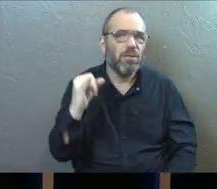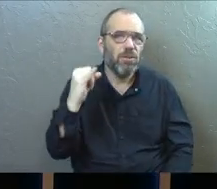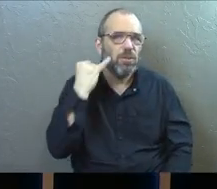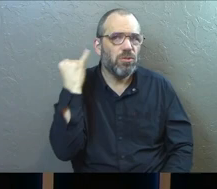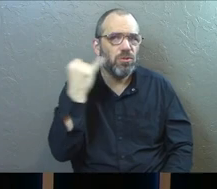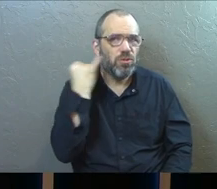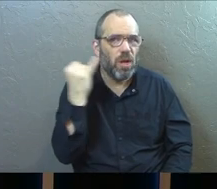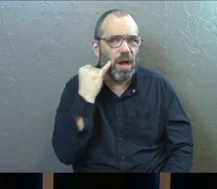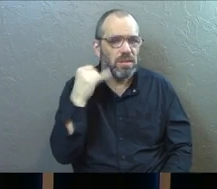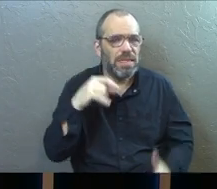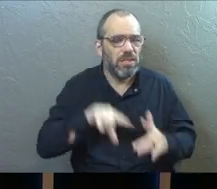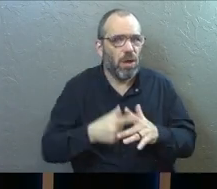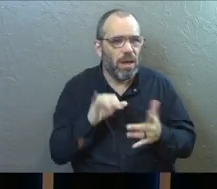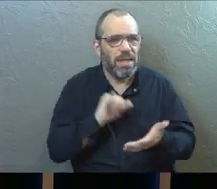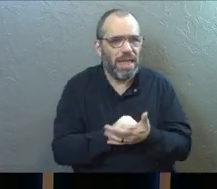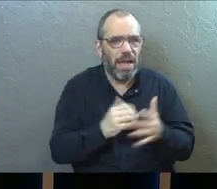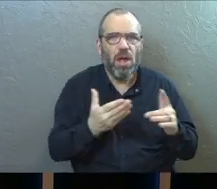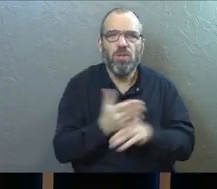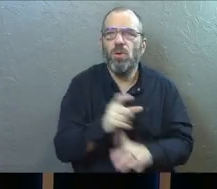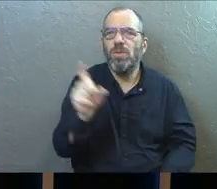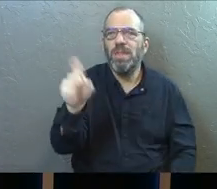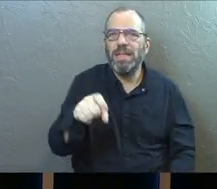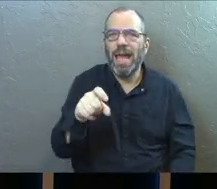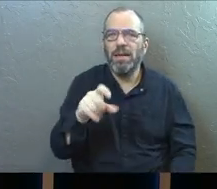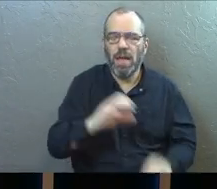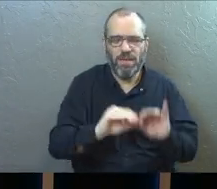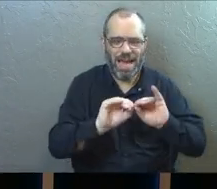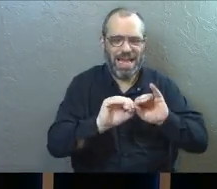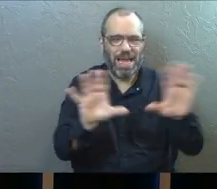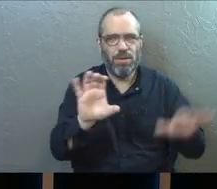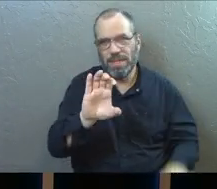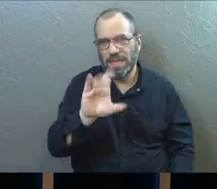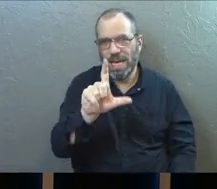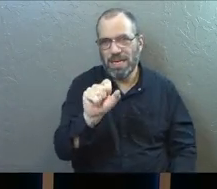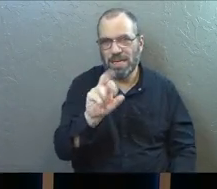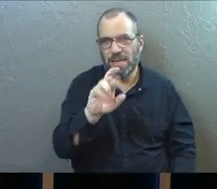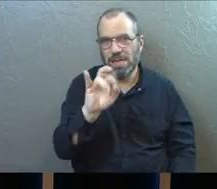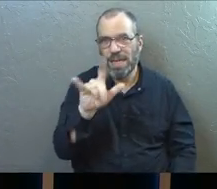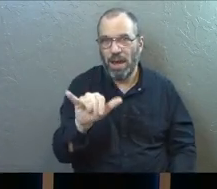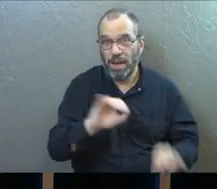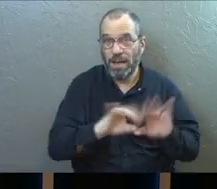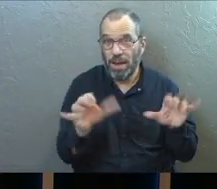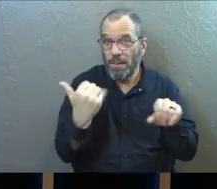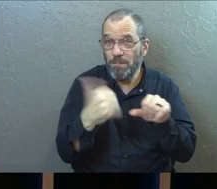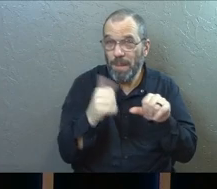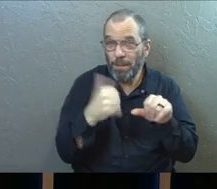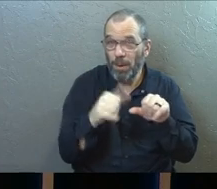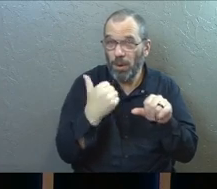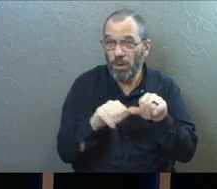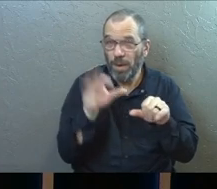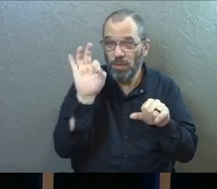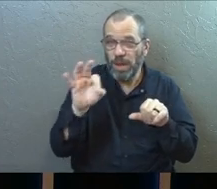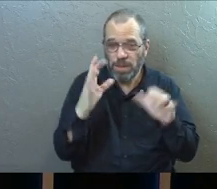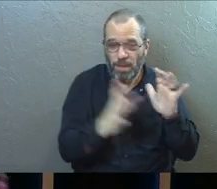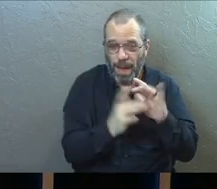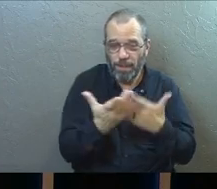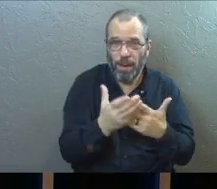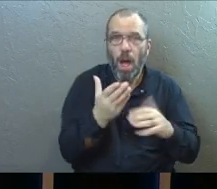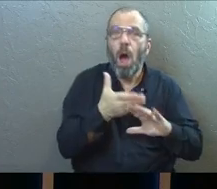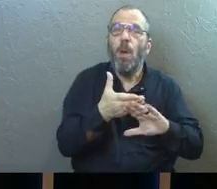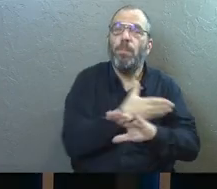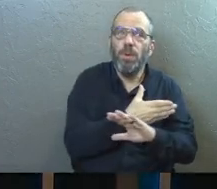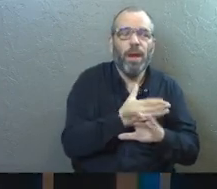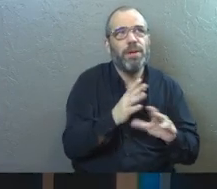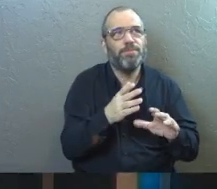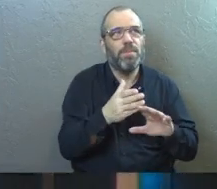off this series, and he talked through the necessity of clarity in God's word. You remember his conversation on scripture being